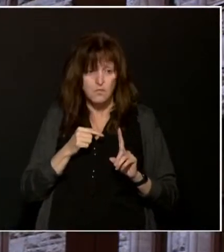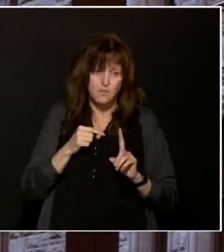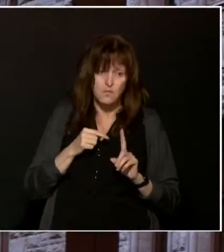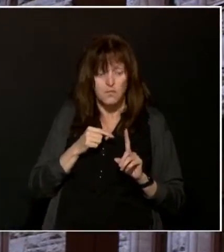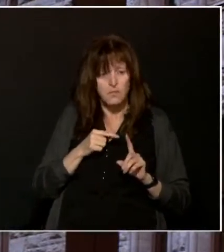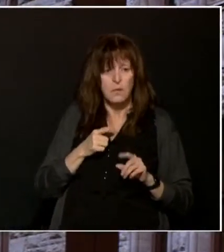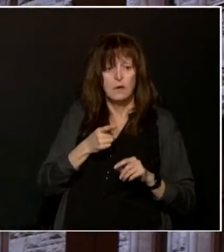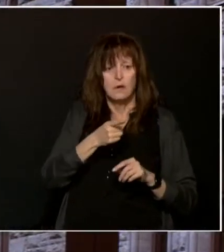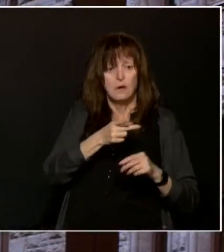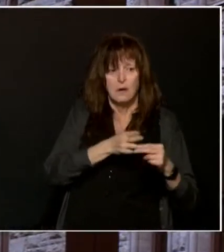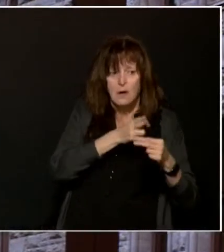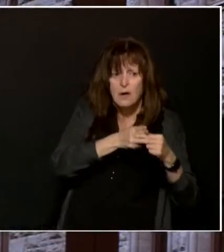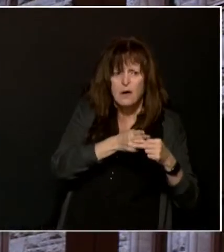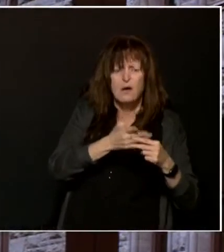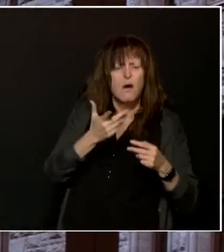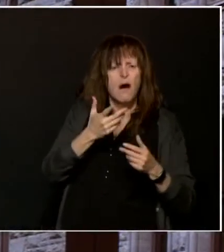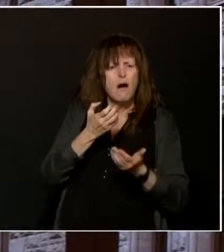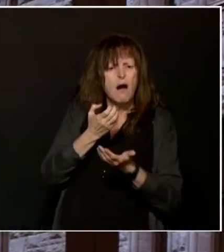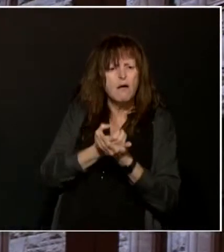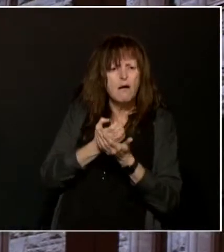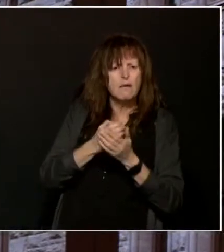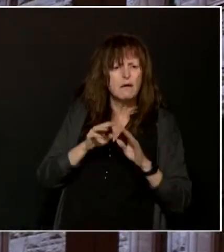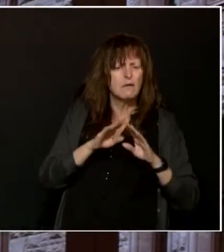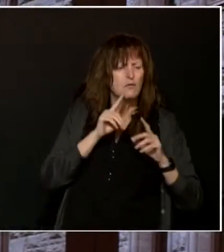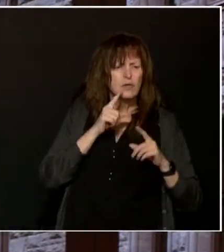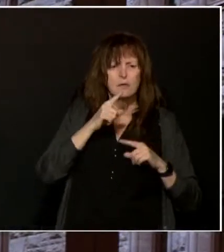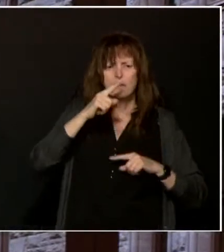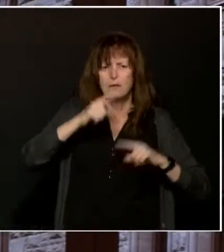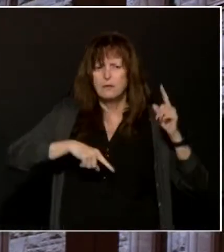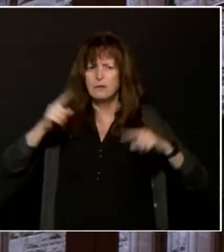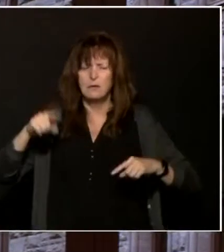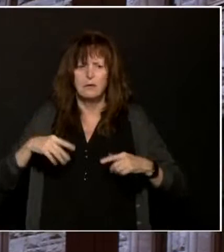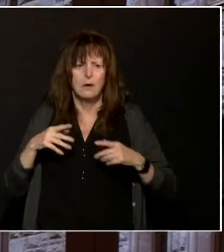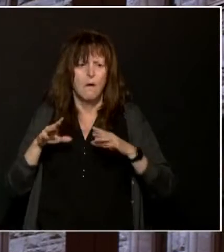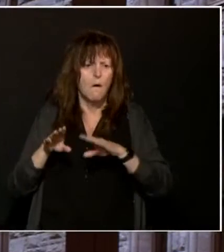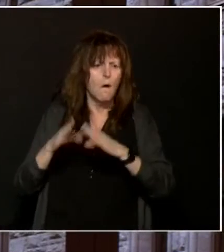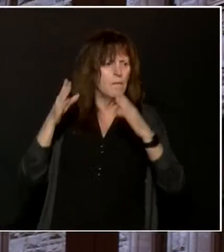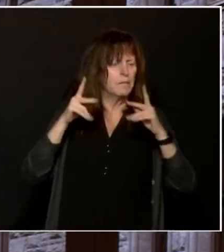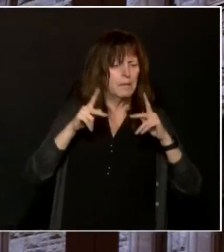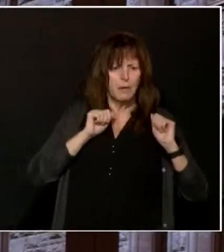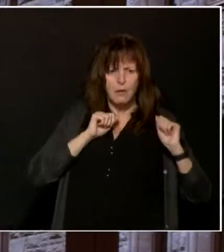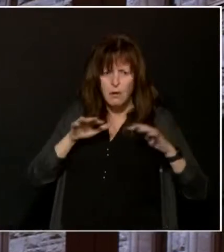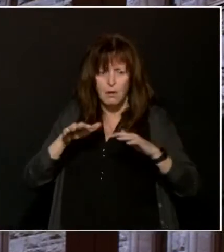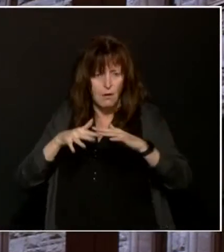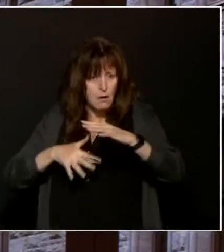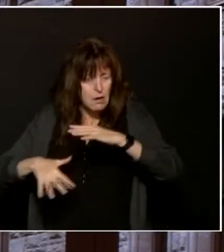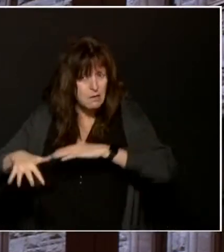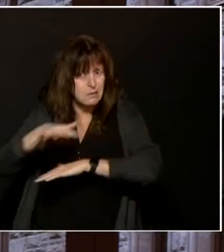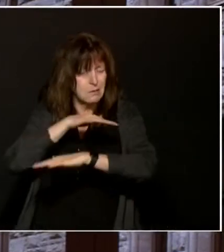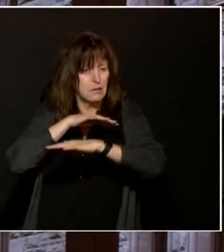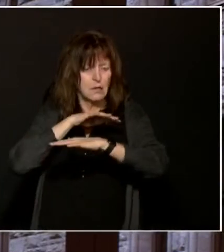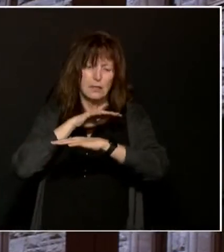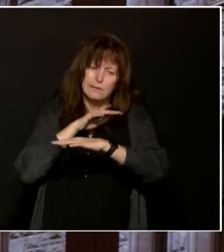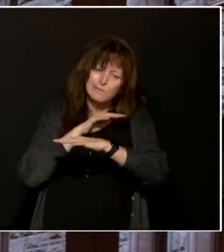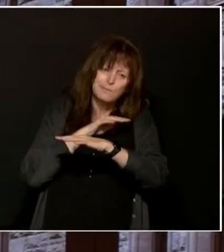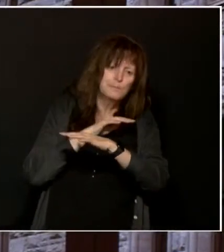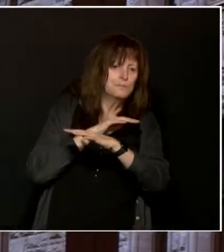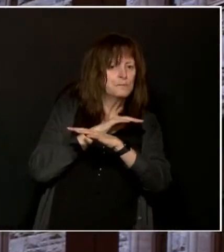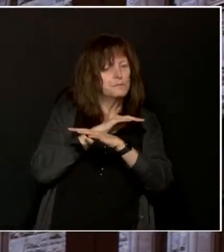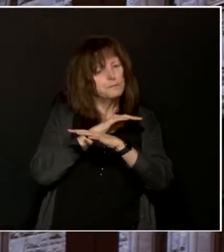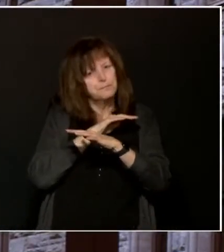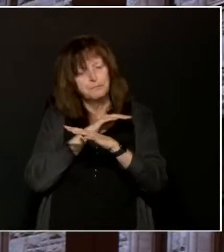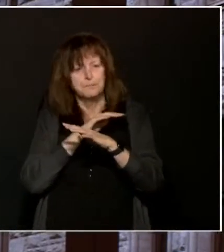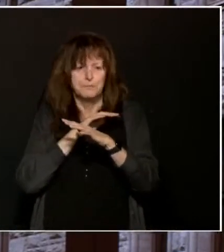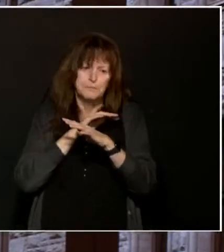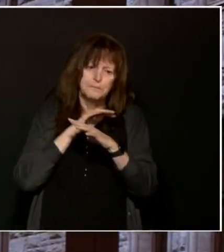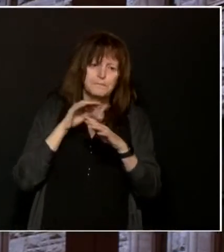or sectors that would open up for public consumption with greater mobility and movement, we would like to do so that when they do open,